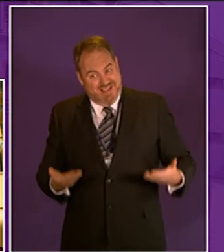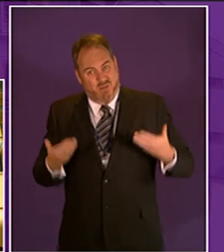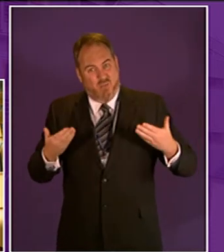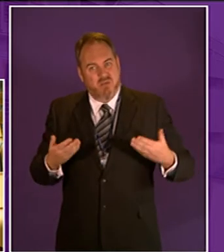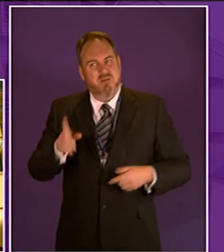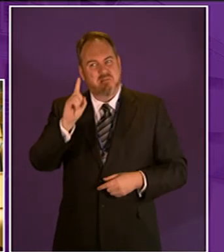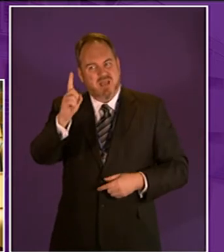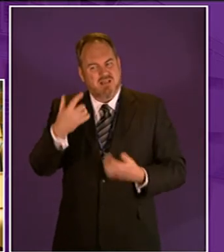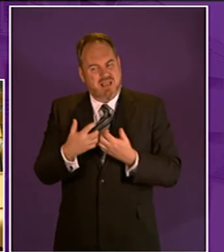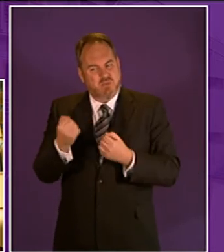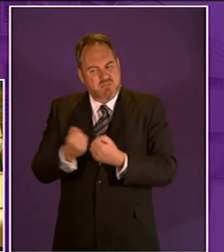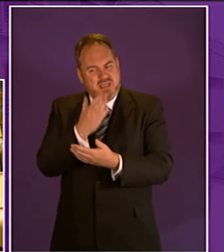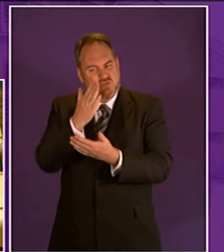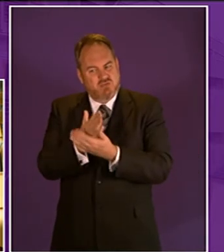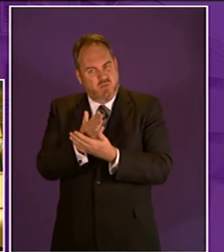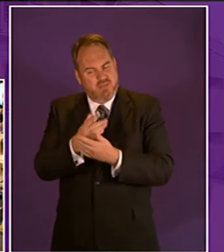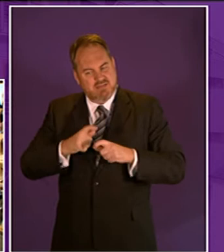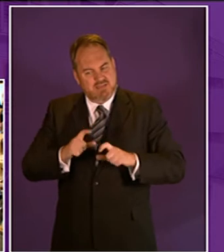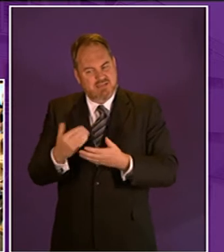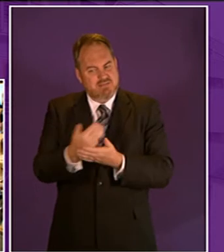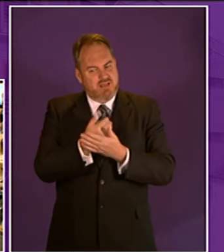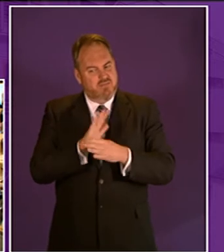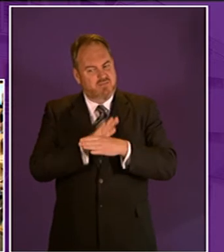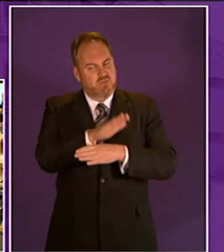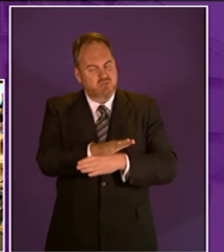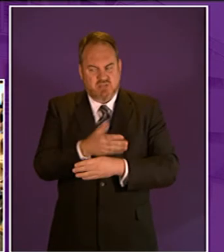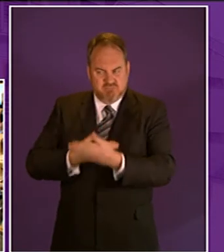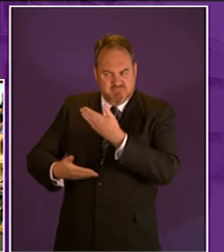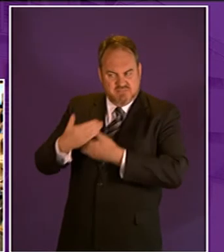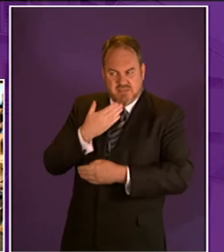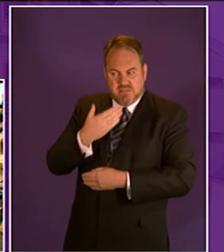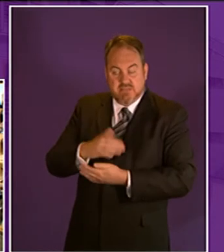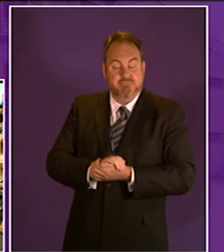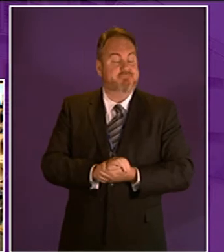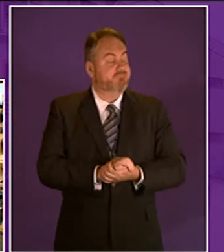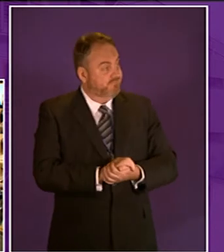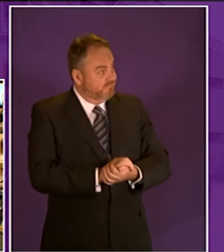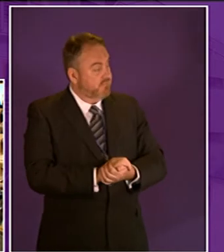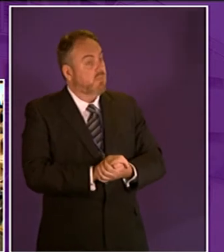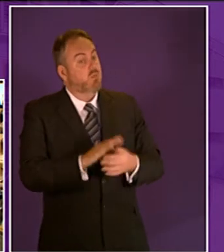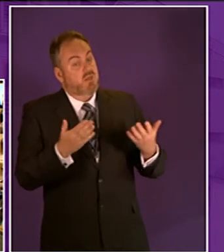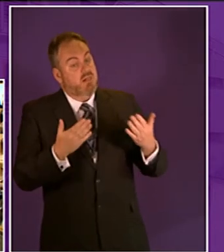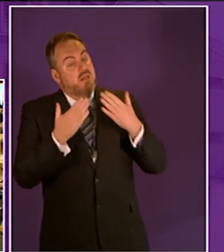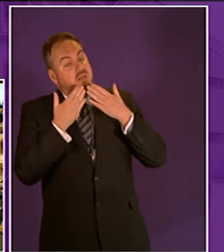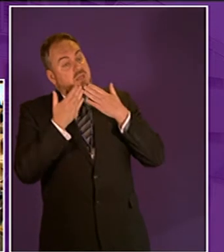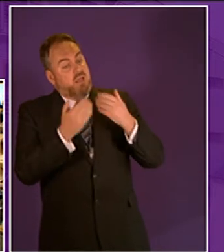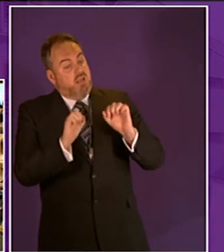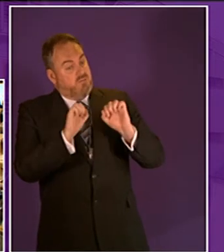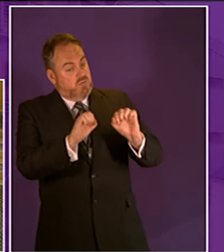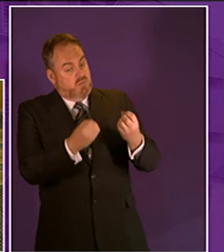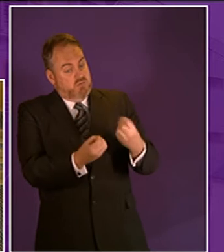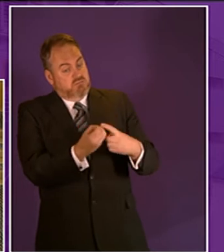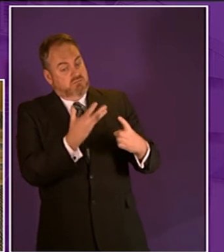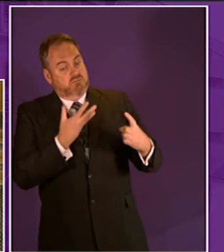continue to be kept up to date in the future? Cabinet Secretary. Well, can I thank Donald Cameron for